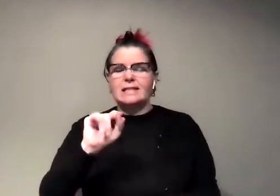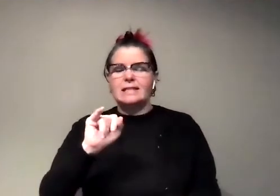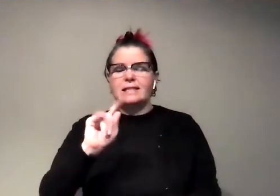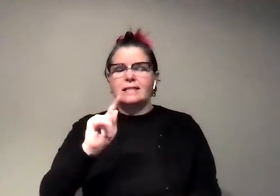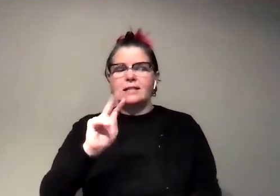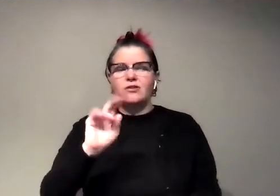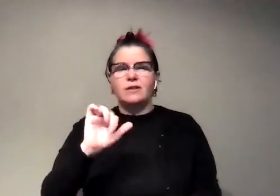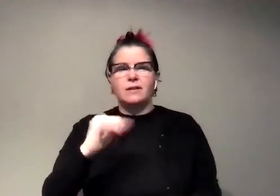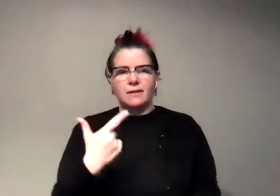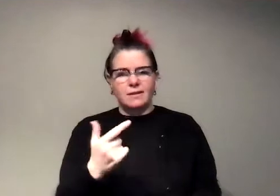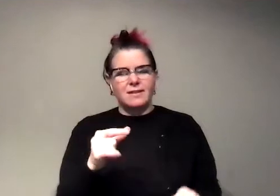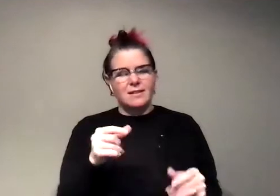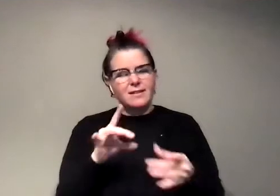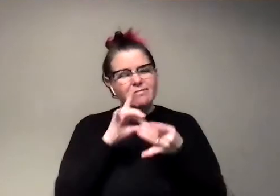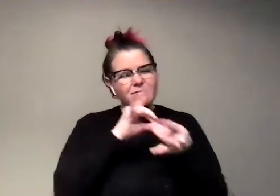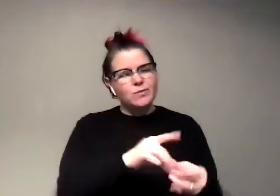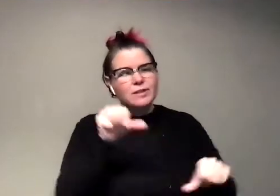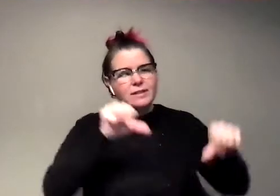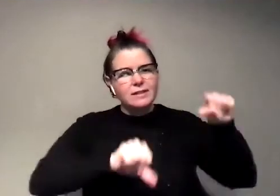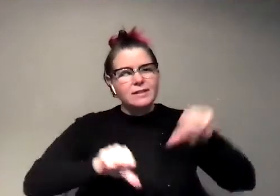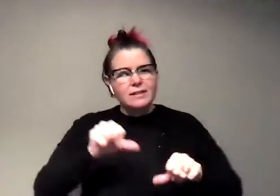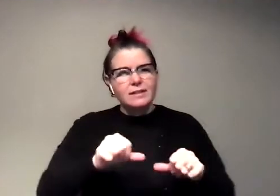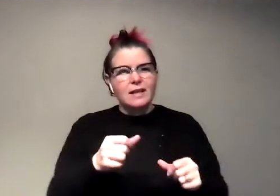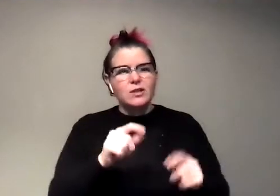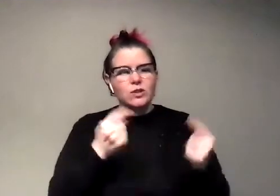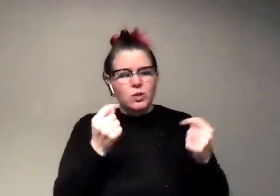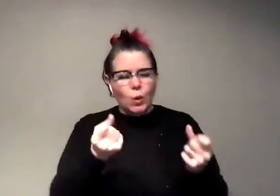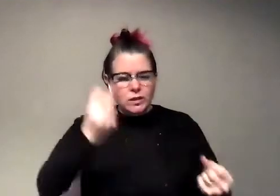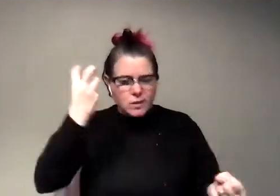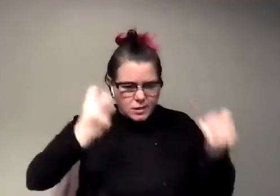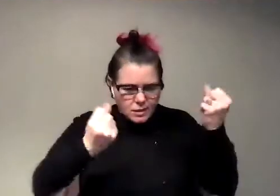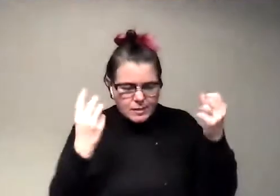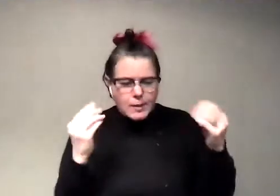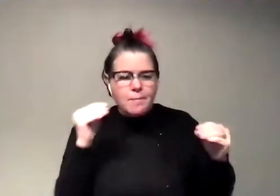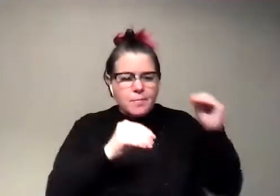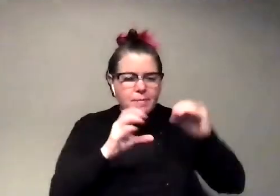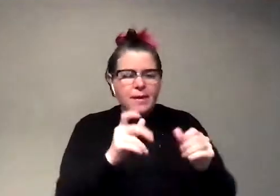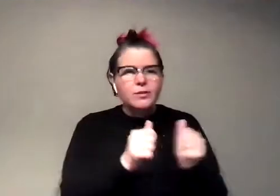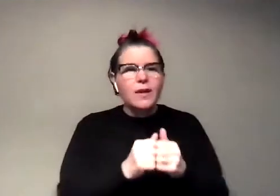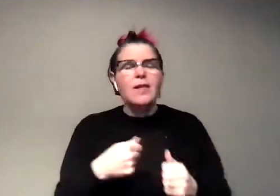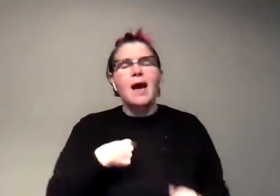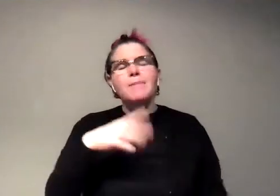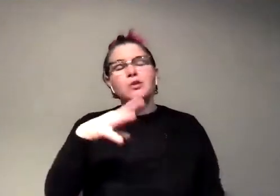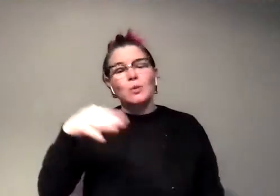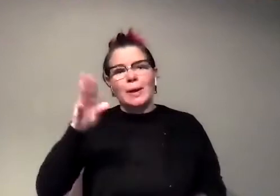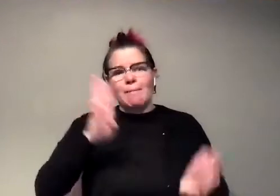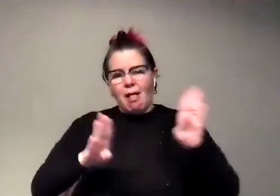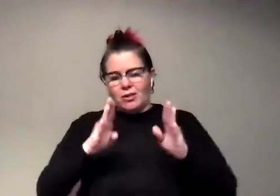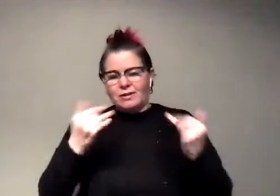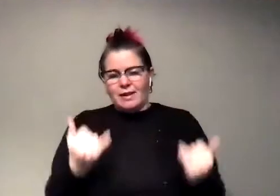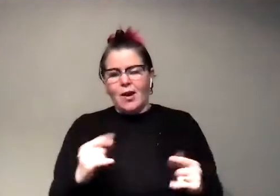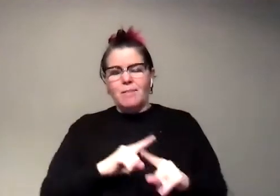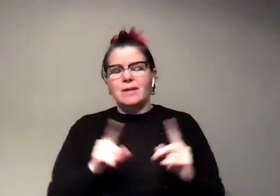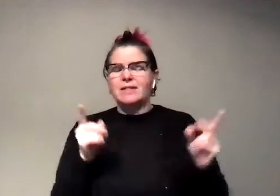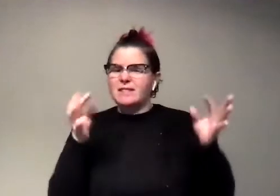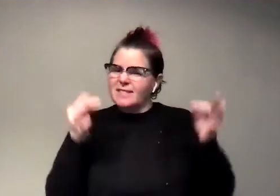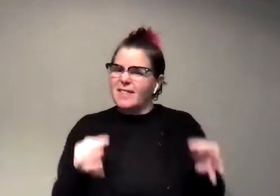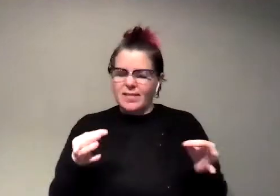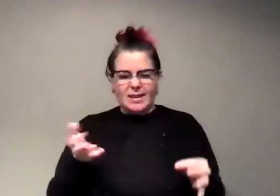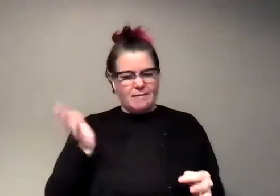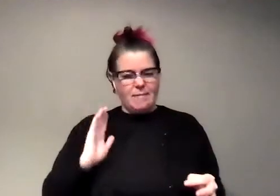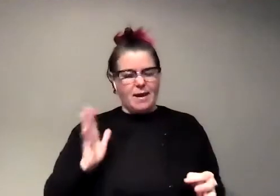related. Like taking apart toys and putting them back together was really fun. I'm a squid biologist now, but definitely kind Hmm. of pushed it